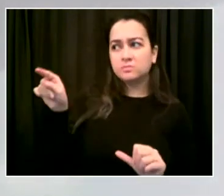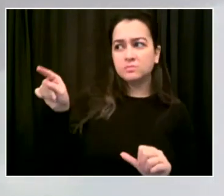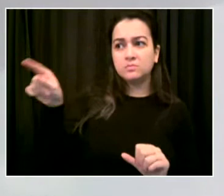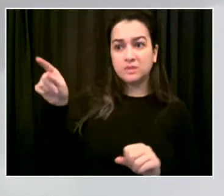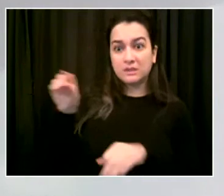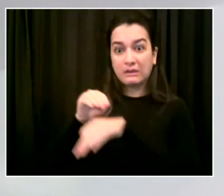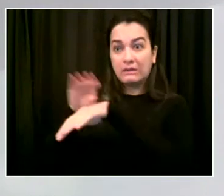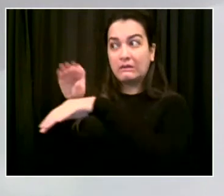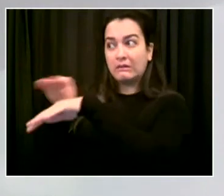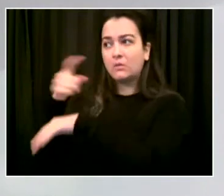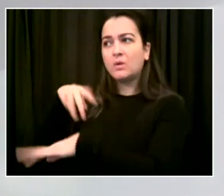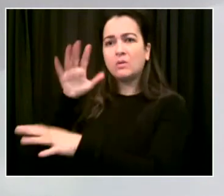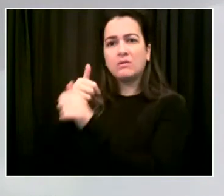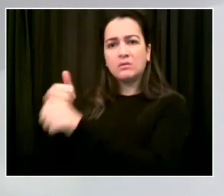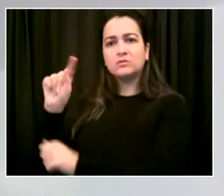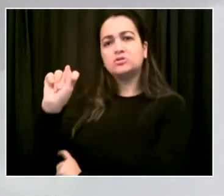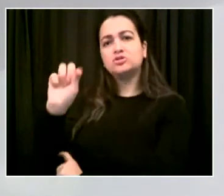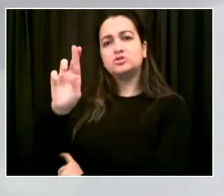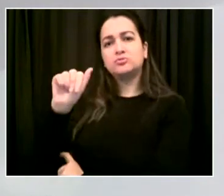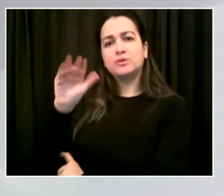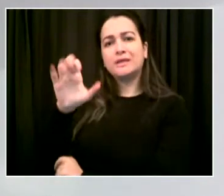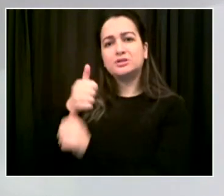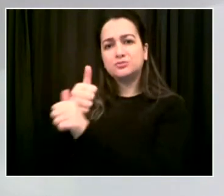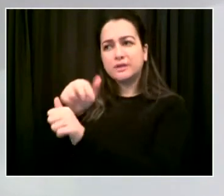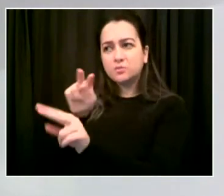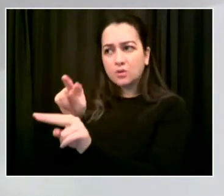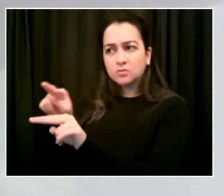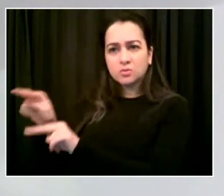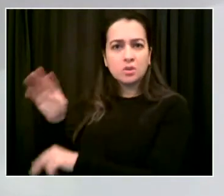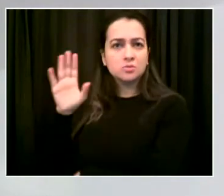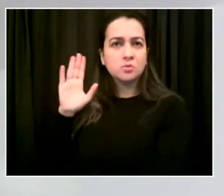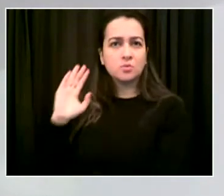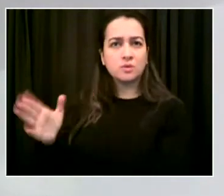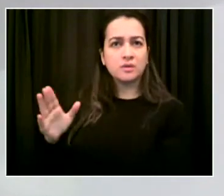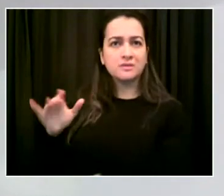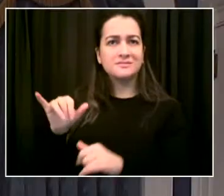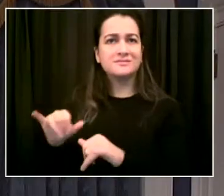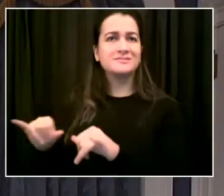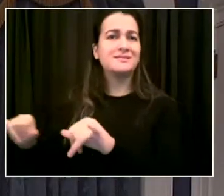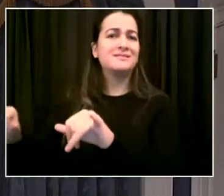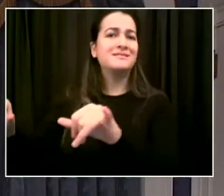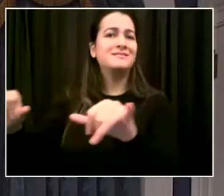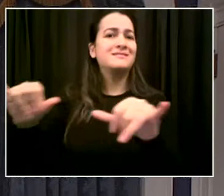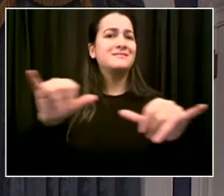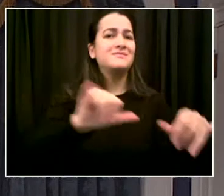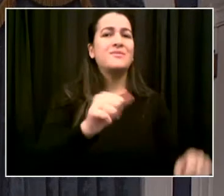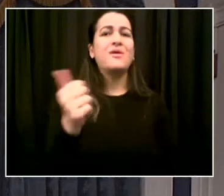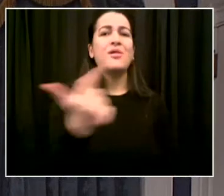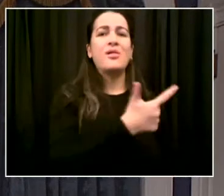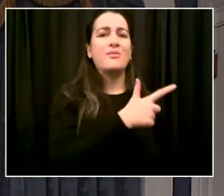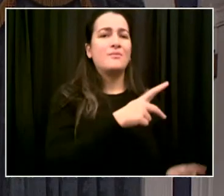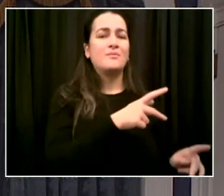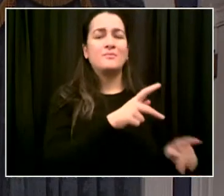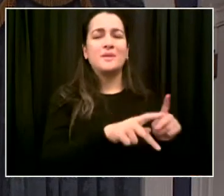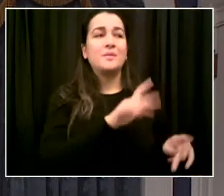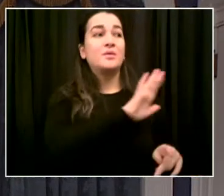or any other positive person. And that would be how he would want it. Thank you, sir. Thank you very much. Go ahead,